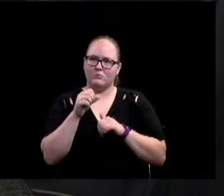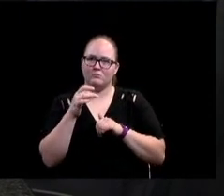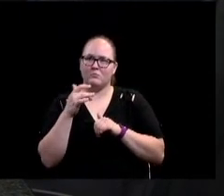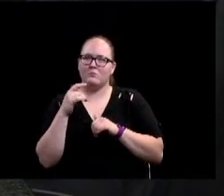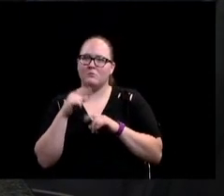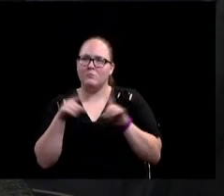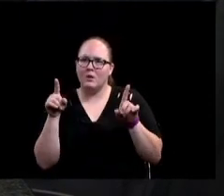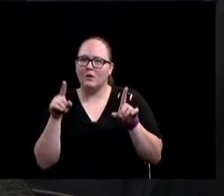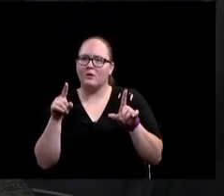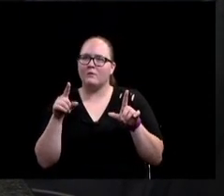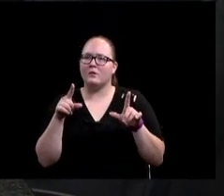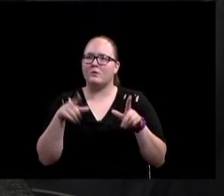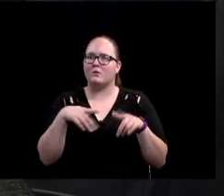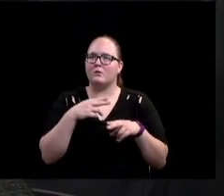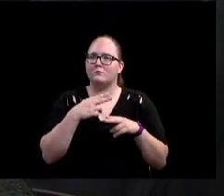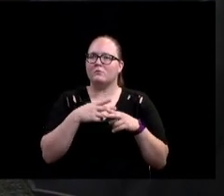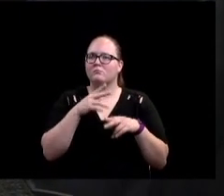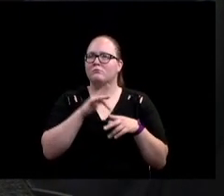something is done wrong.